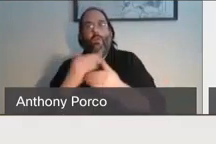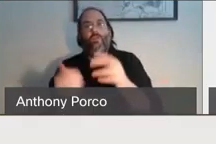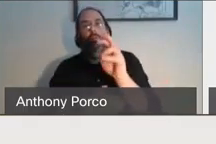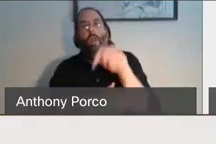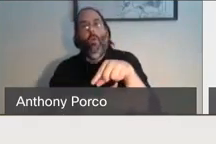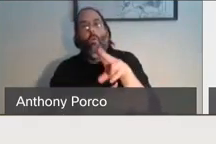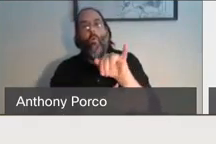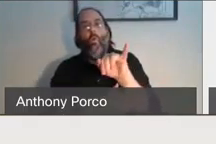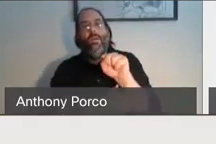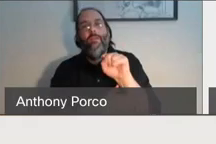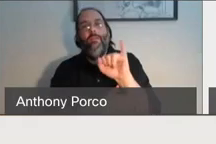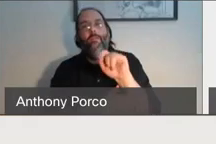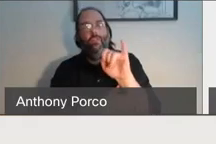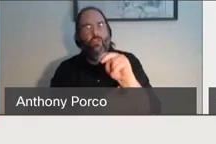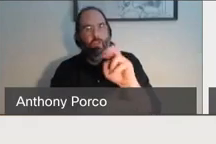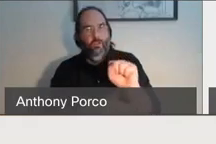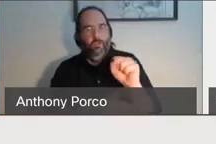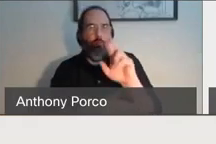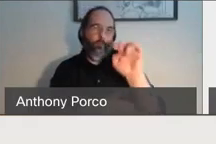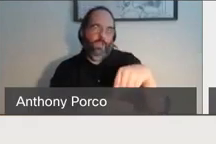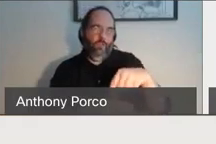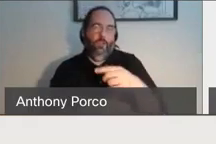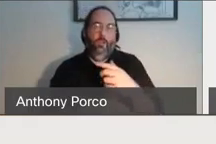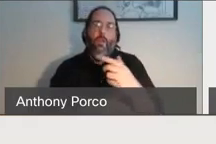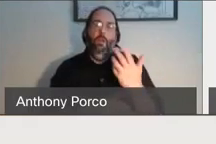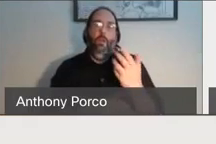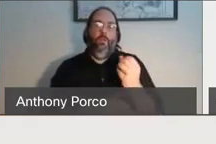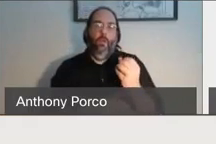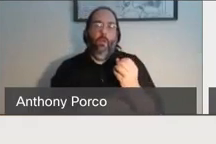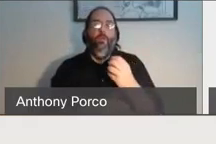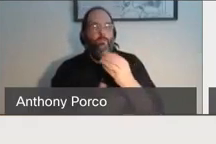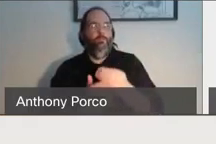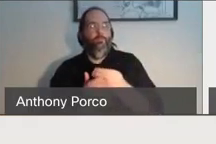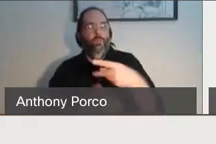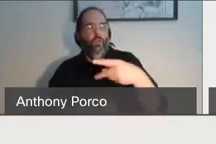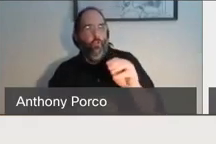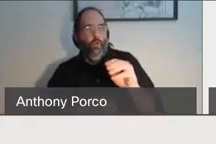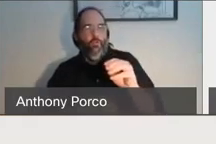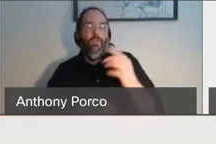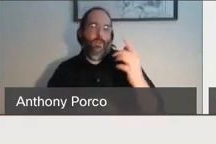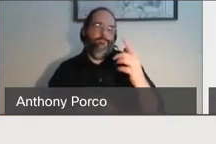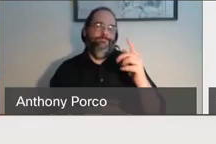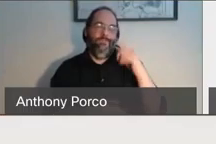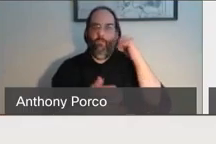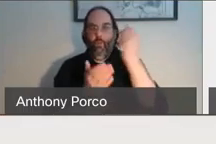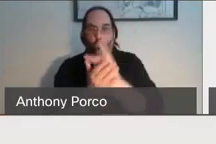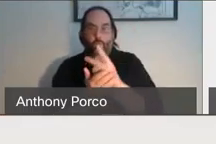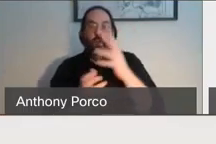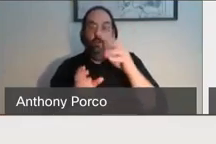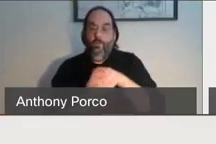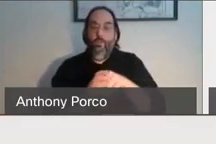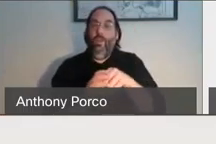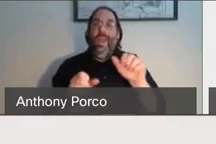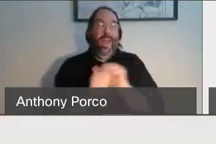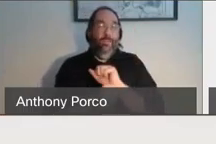Our requisitioners process requisitions and purchase orders that are also approved, and that includes all the versions, all the changes that